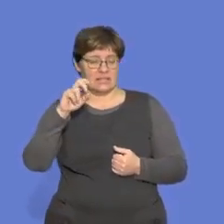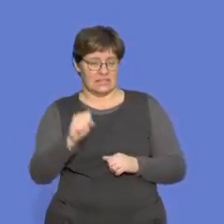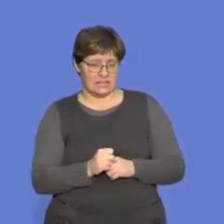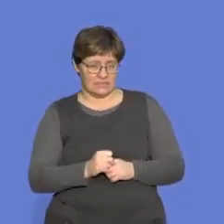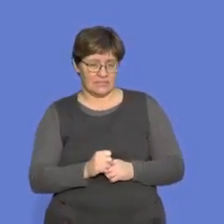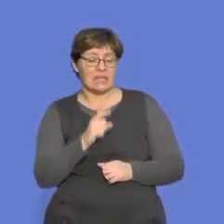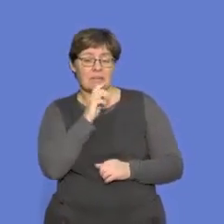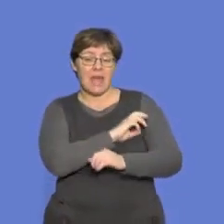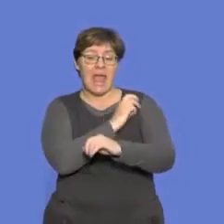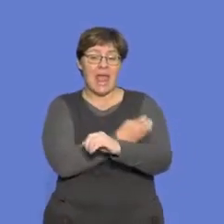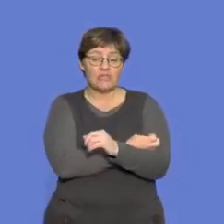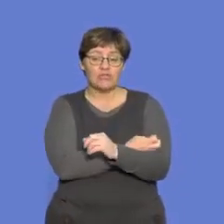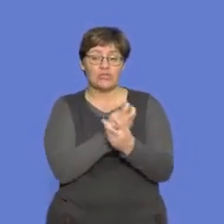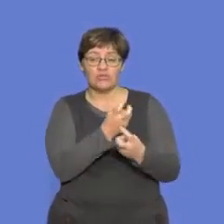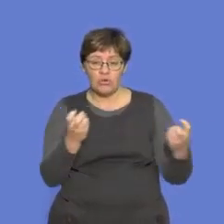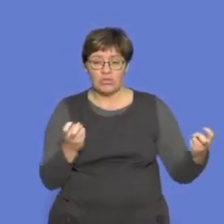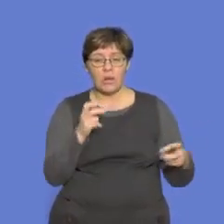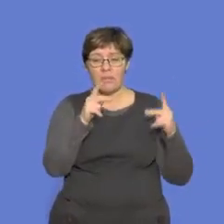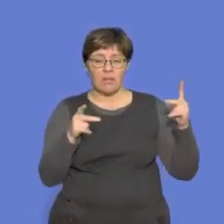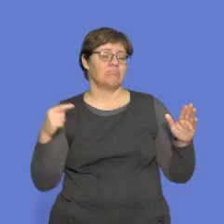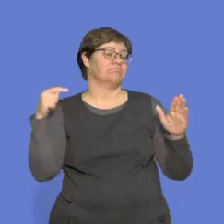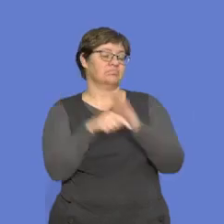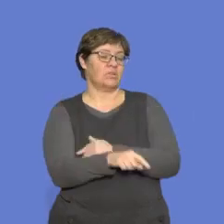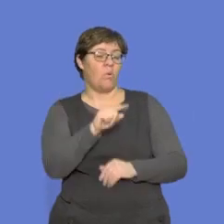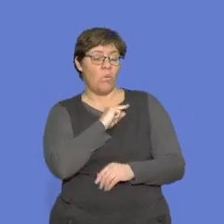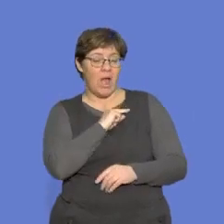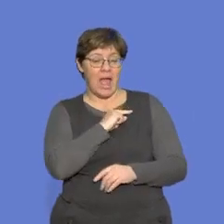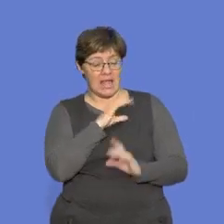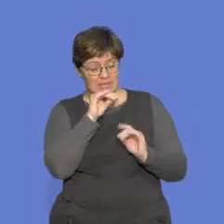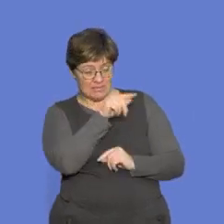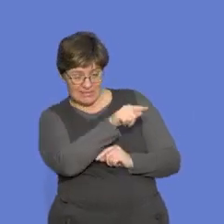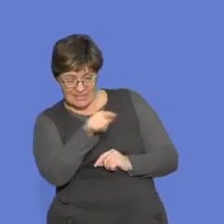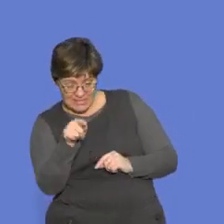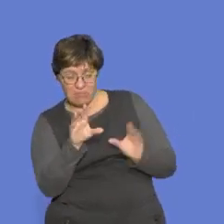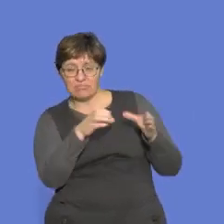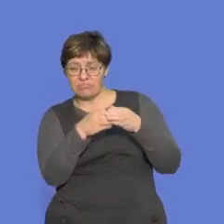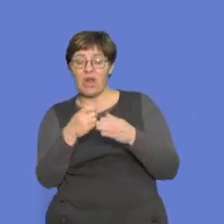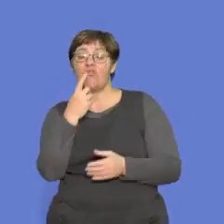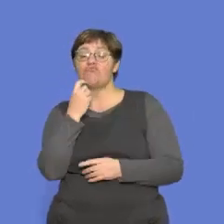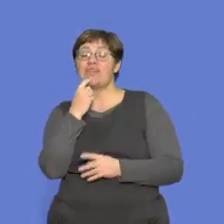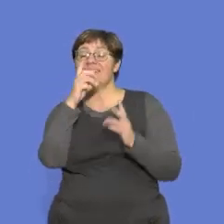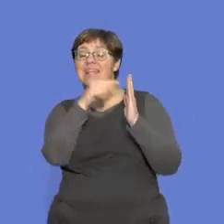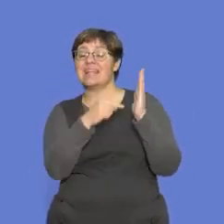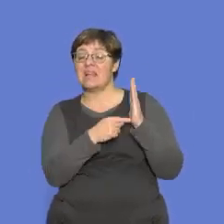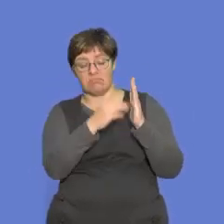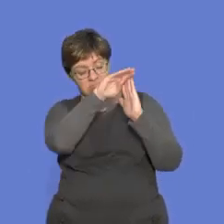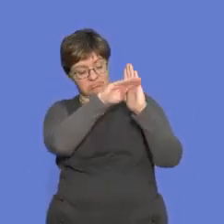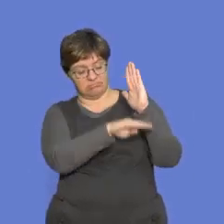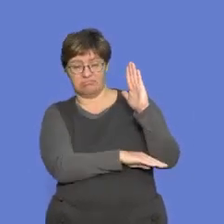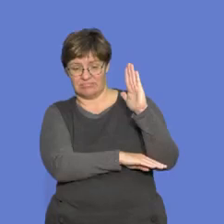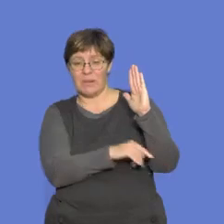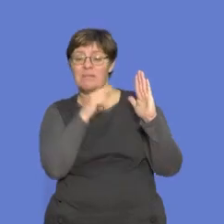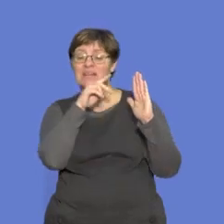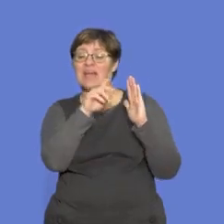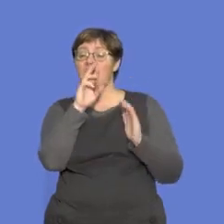and we will find that the number of endangered species in the red data list will increase. The red data list is a list that is updated